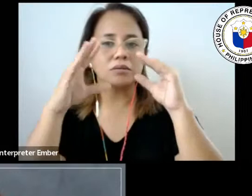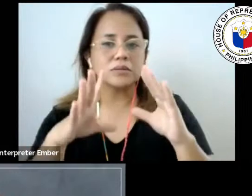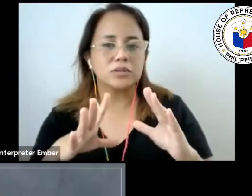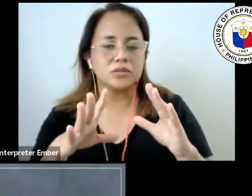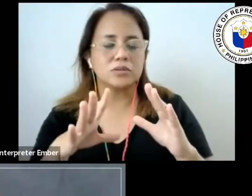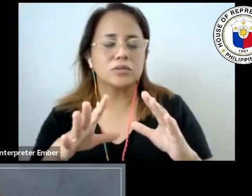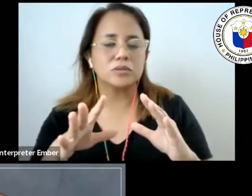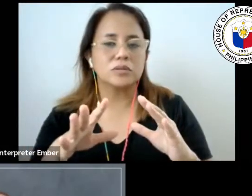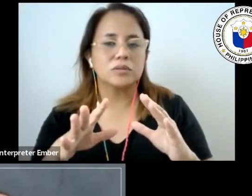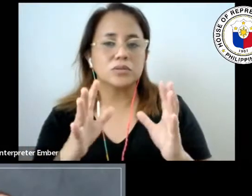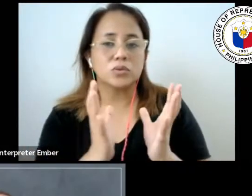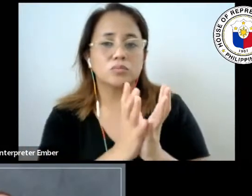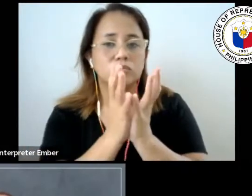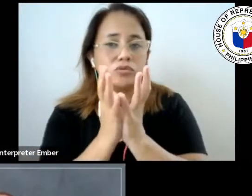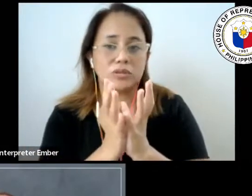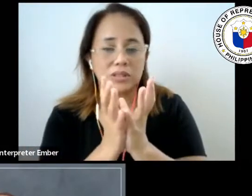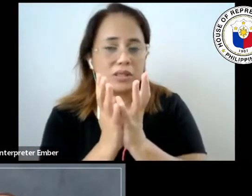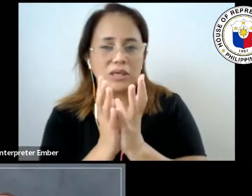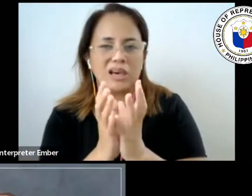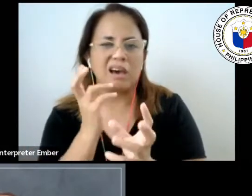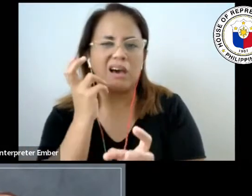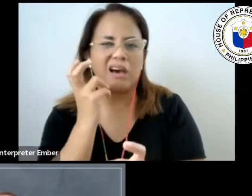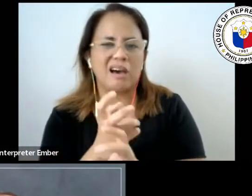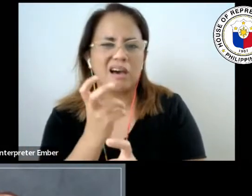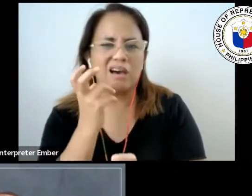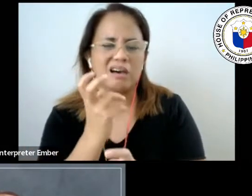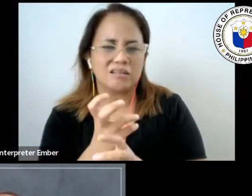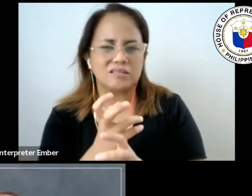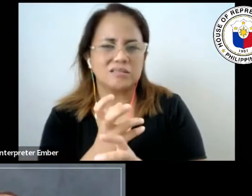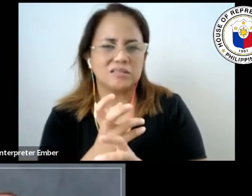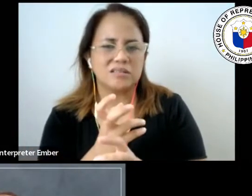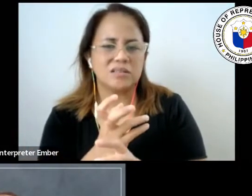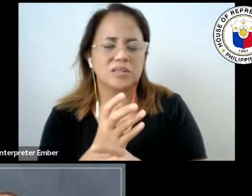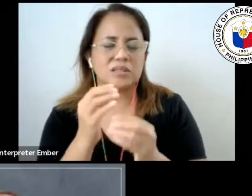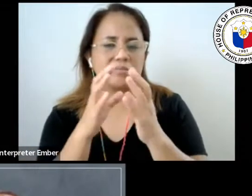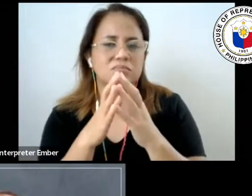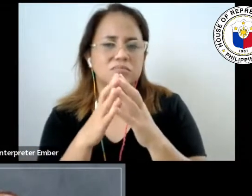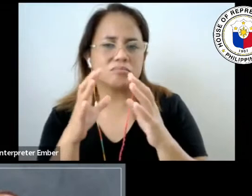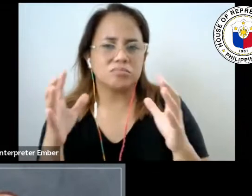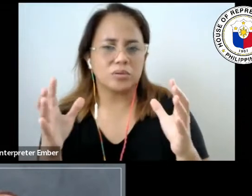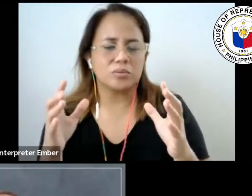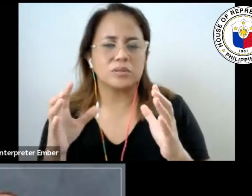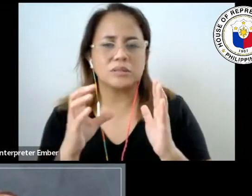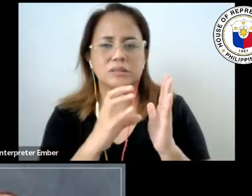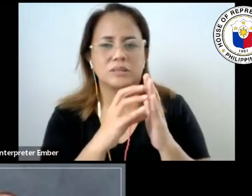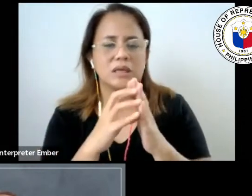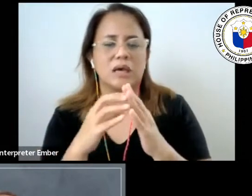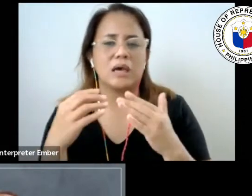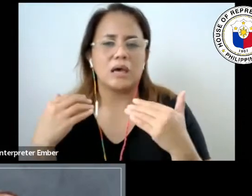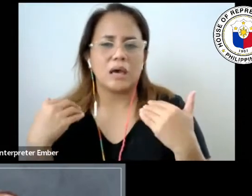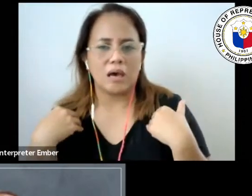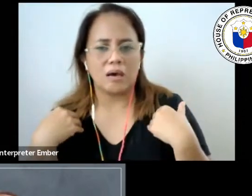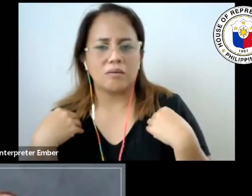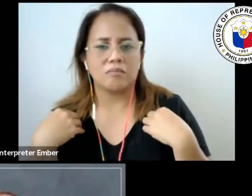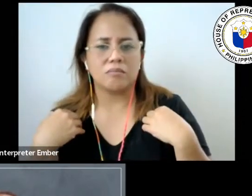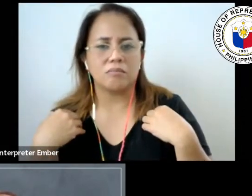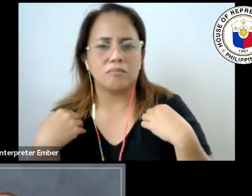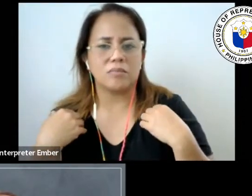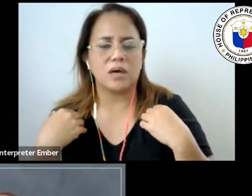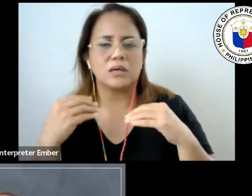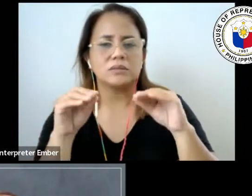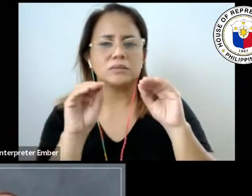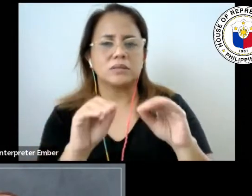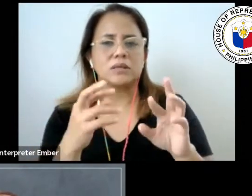ground na nagtuturo ay hirap na hirap sila. Can you imagine in our city, they have even to teach in